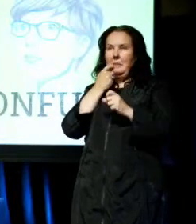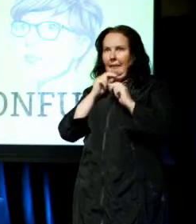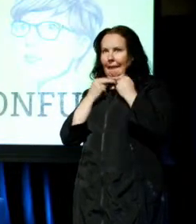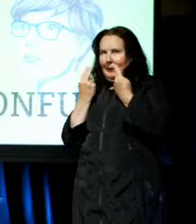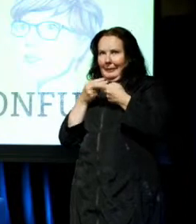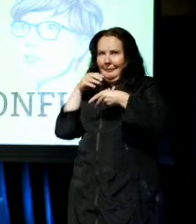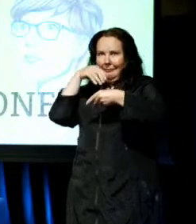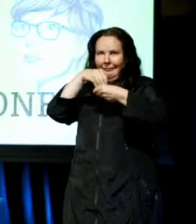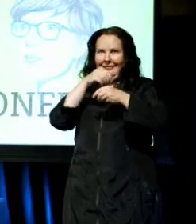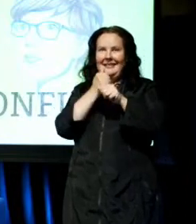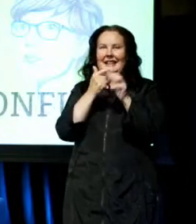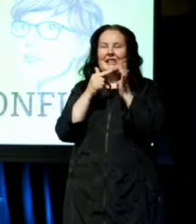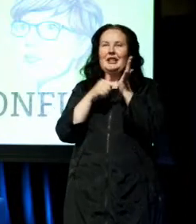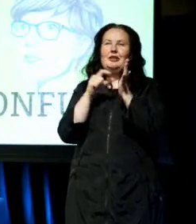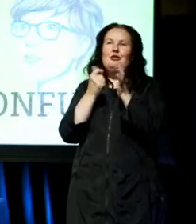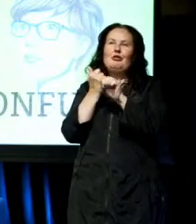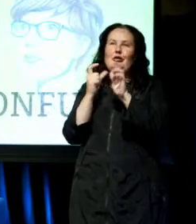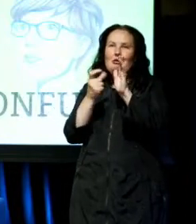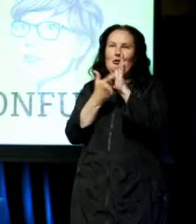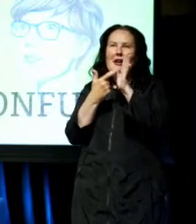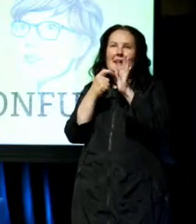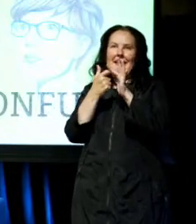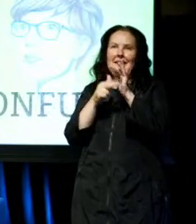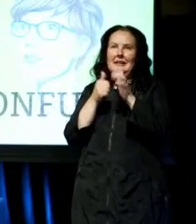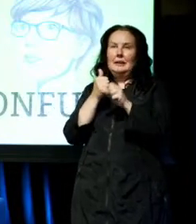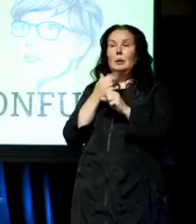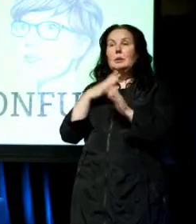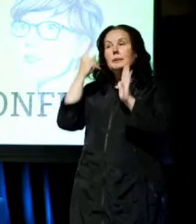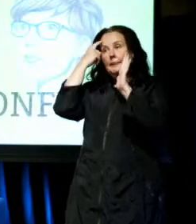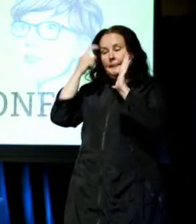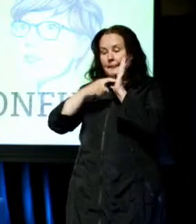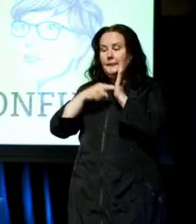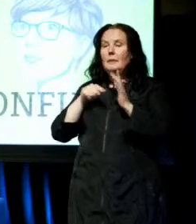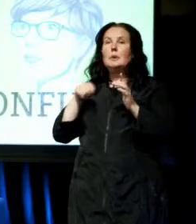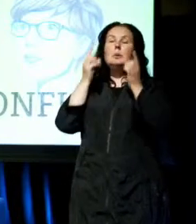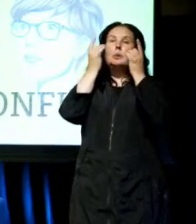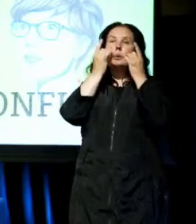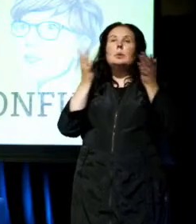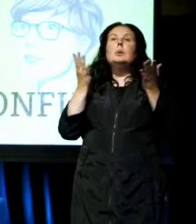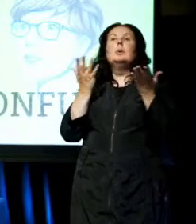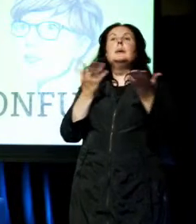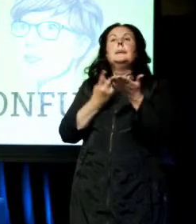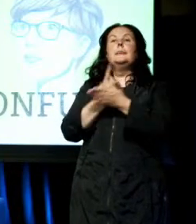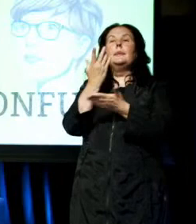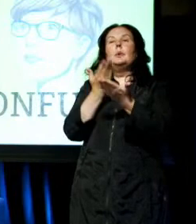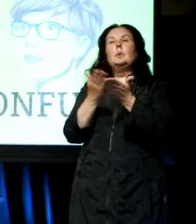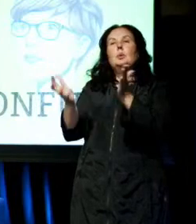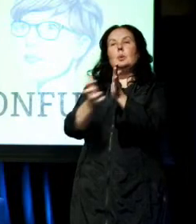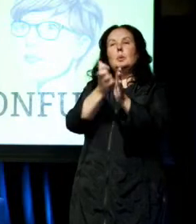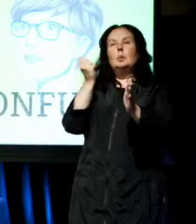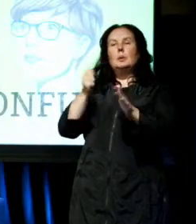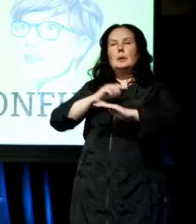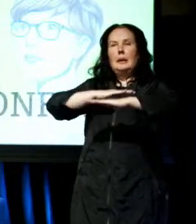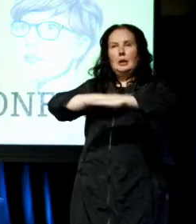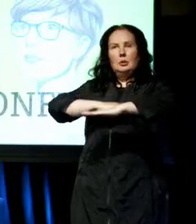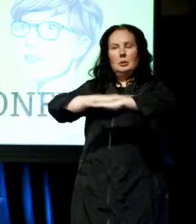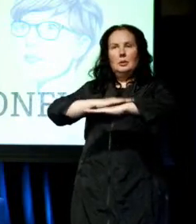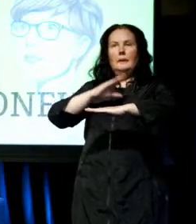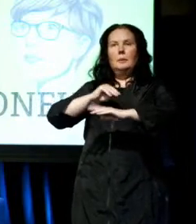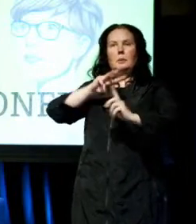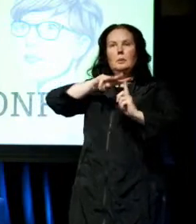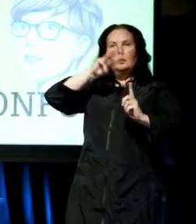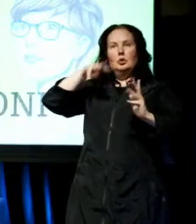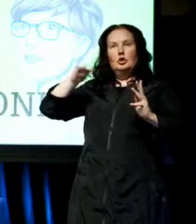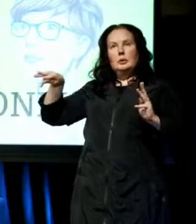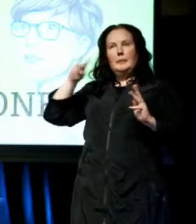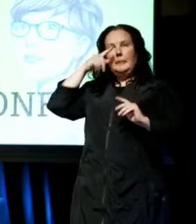the conversation, I would like to acknowledge that this show is happening on the stolen land of the Wurundjeri people of the Kulin Nation. I extend my